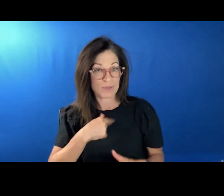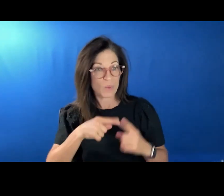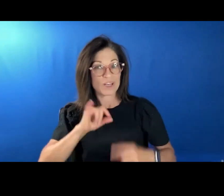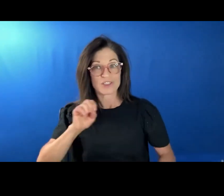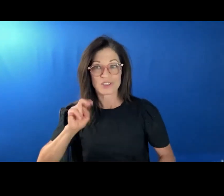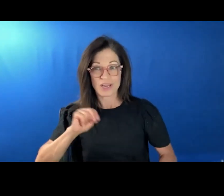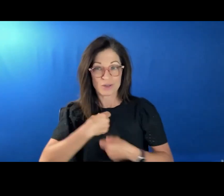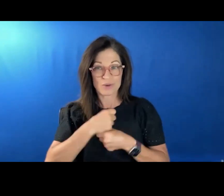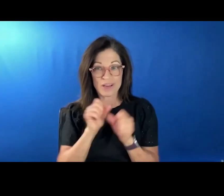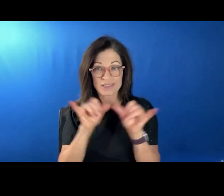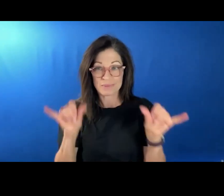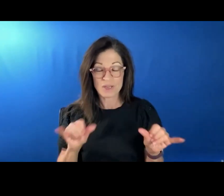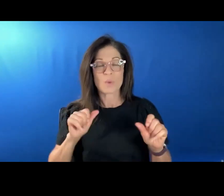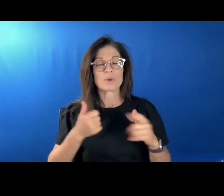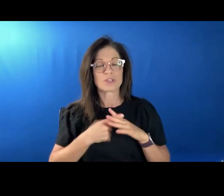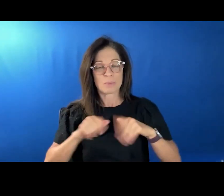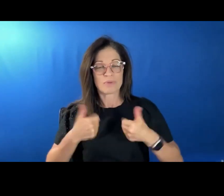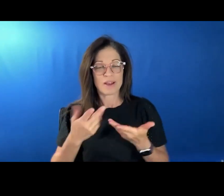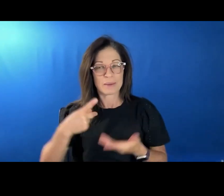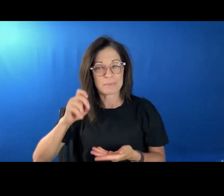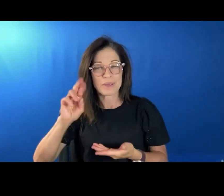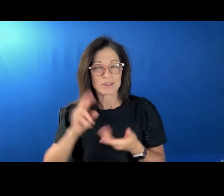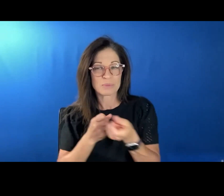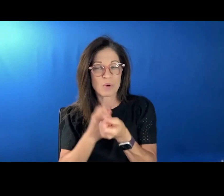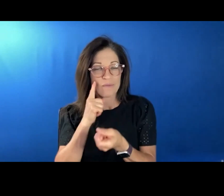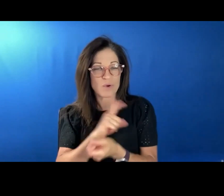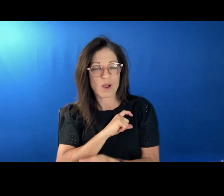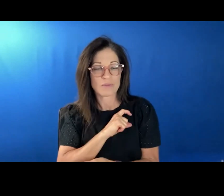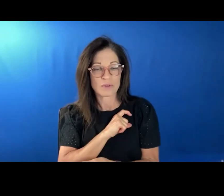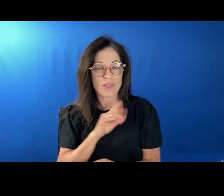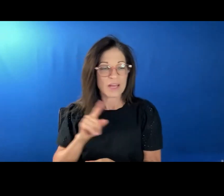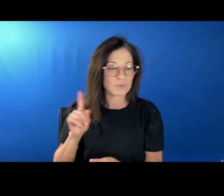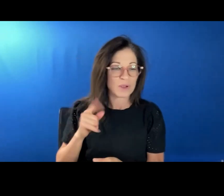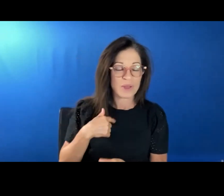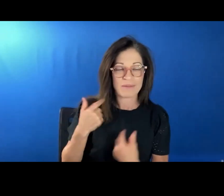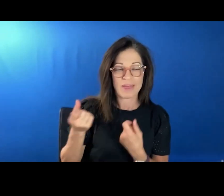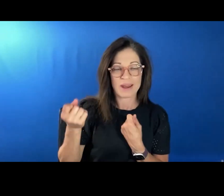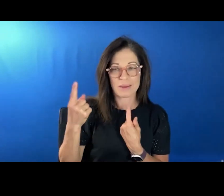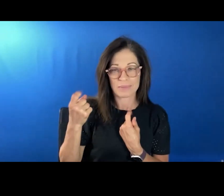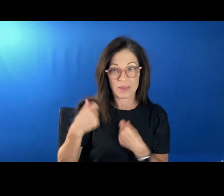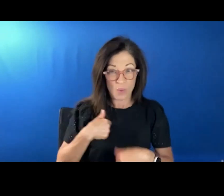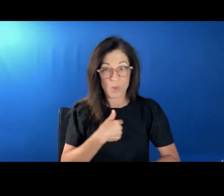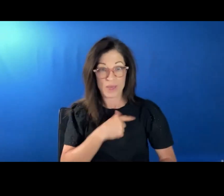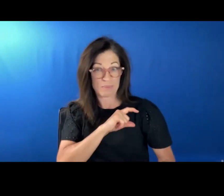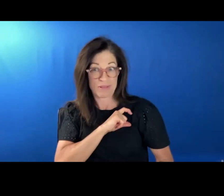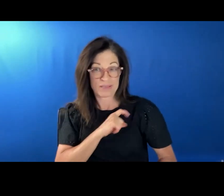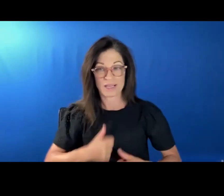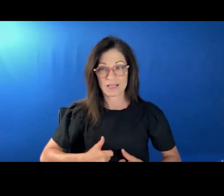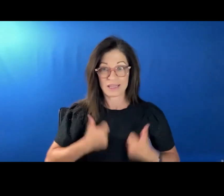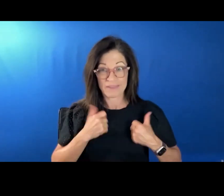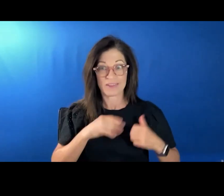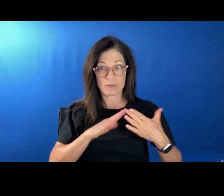we started providing peer support to officers, and that's where the empathy comes from. We as police live in the community. We have the